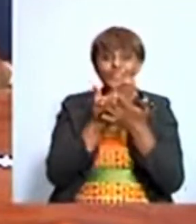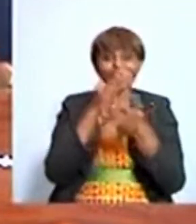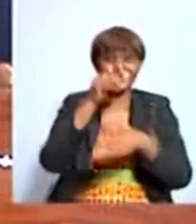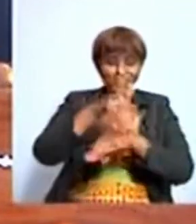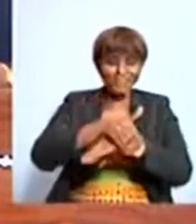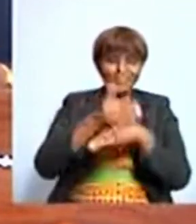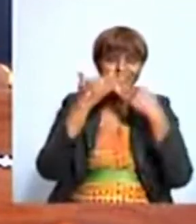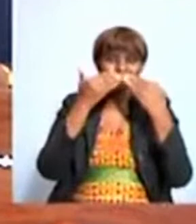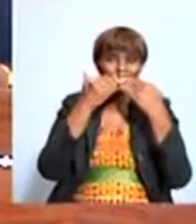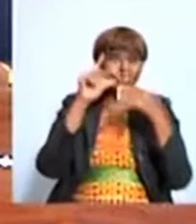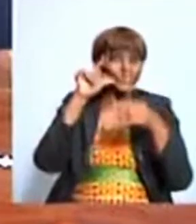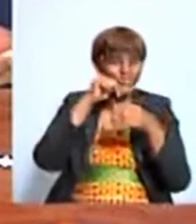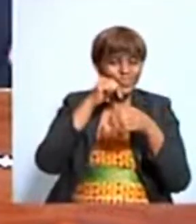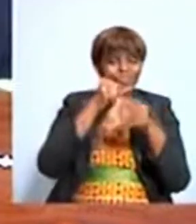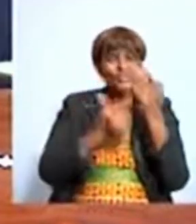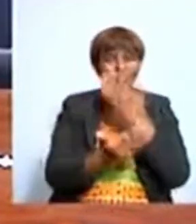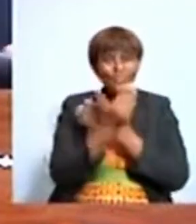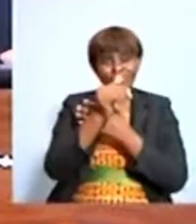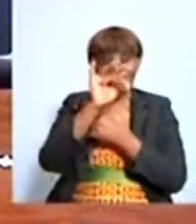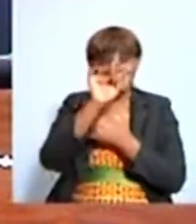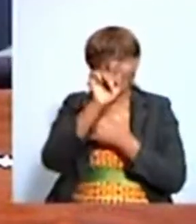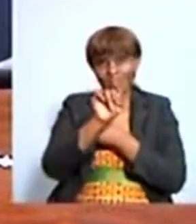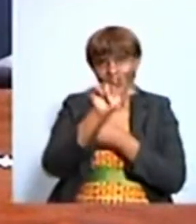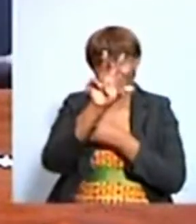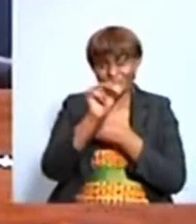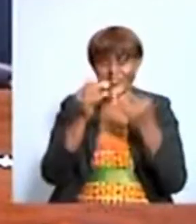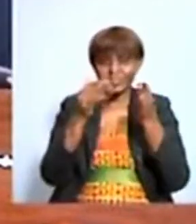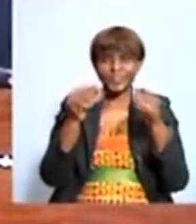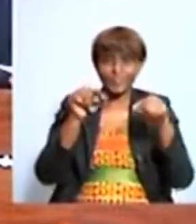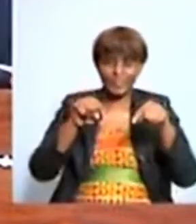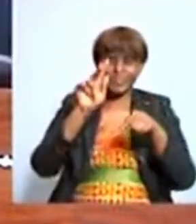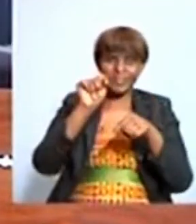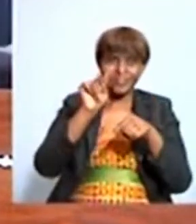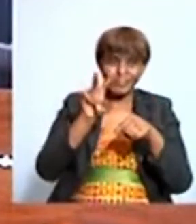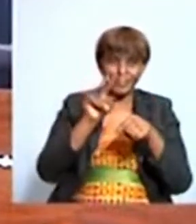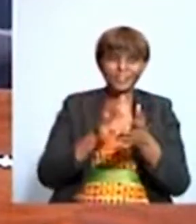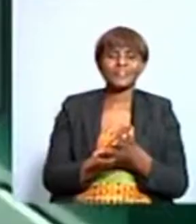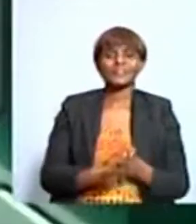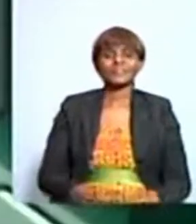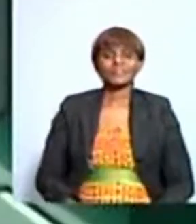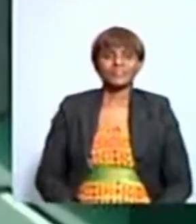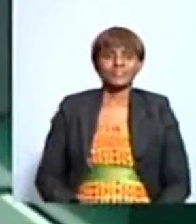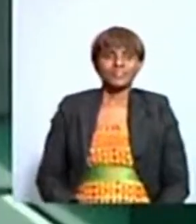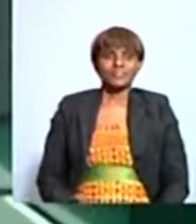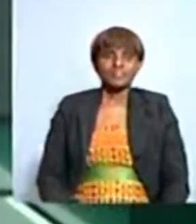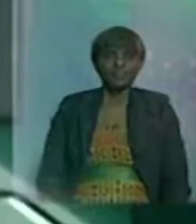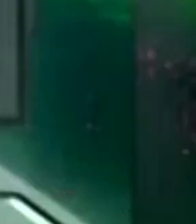Join us tomorrow at 08:30 when we open the station.